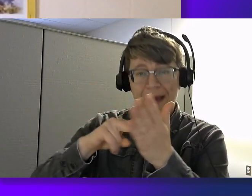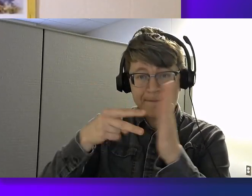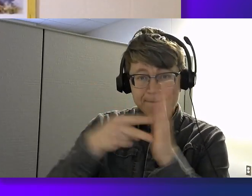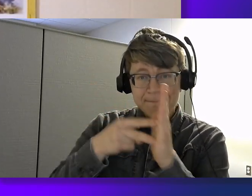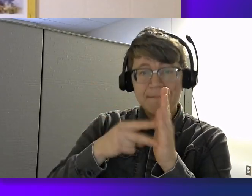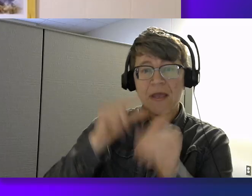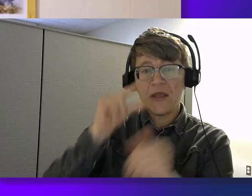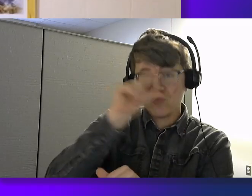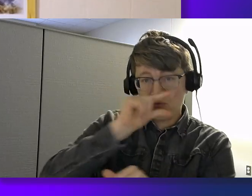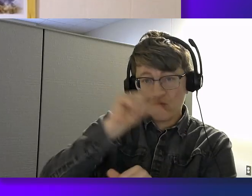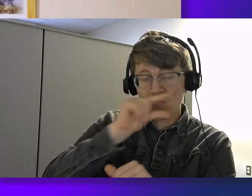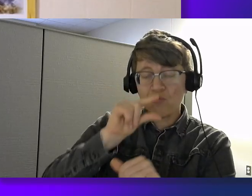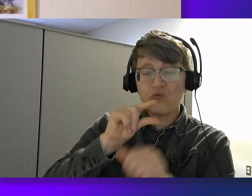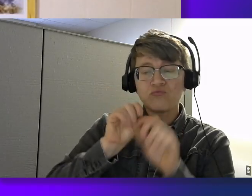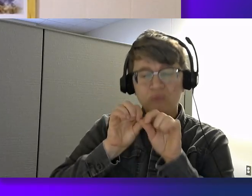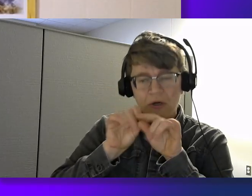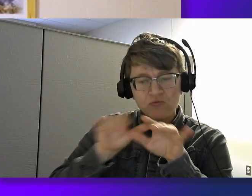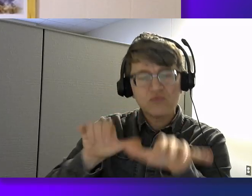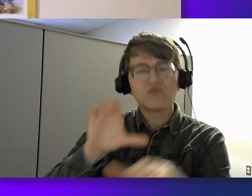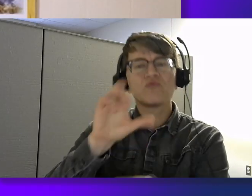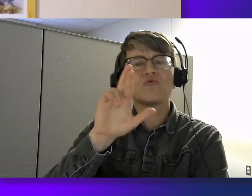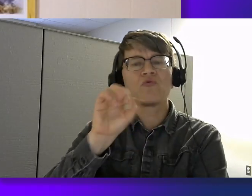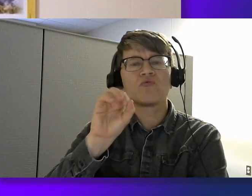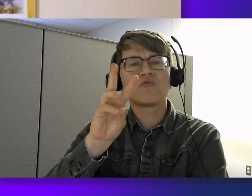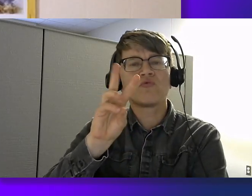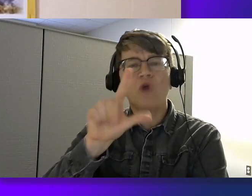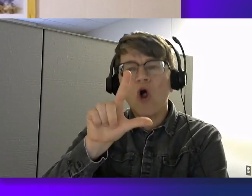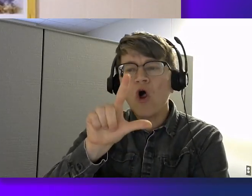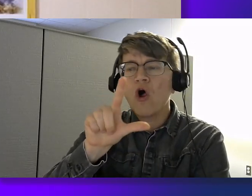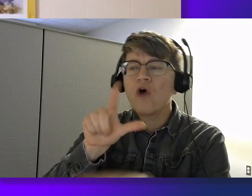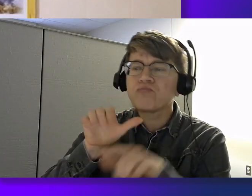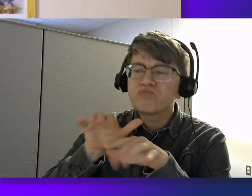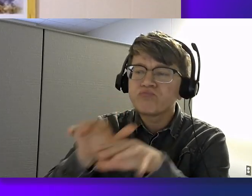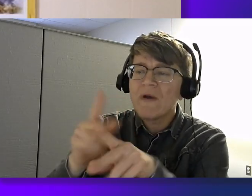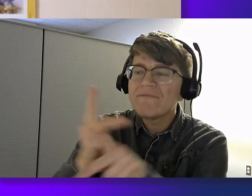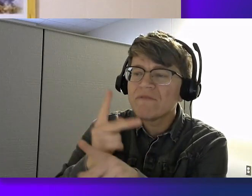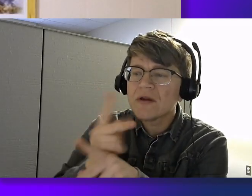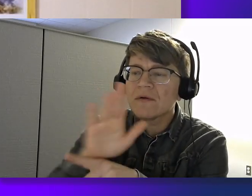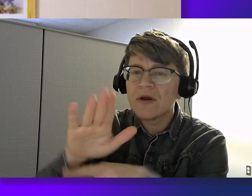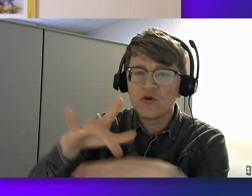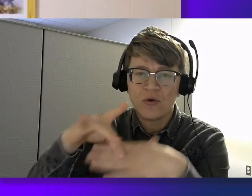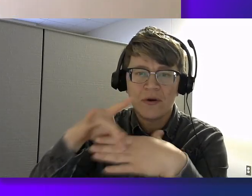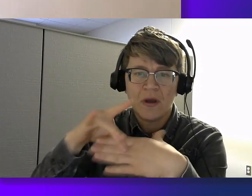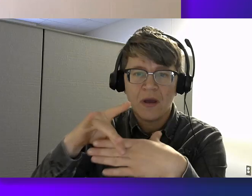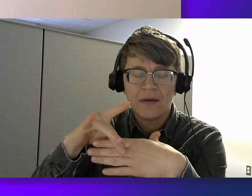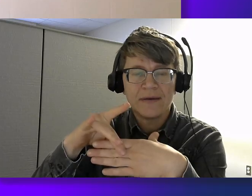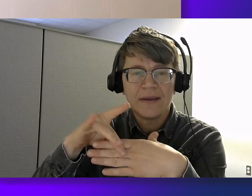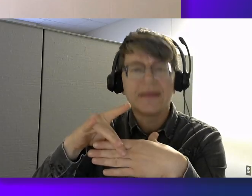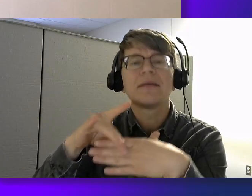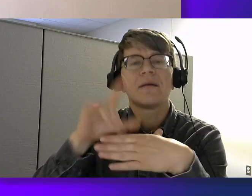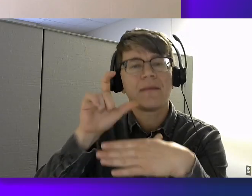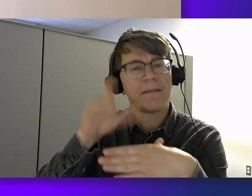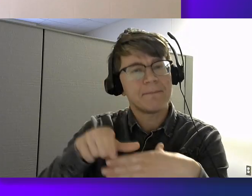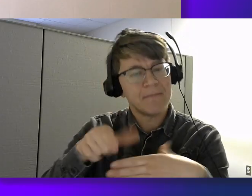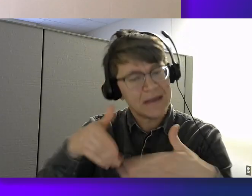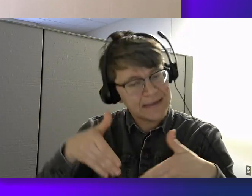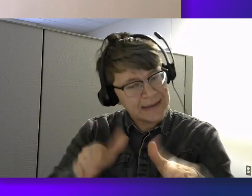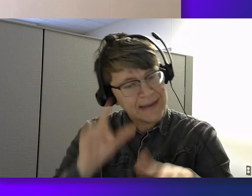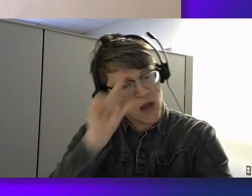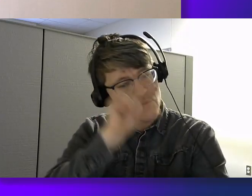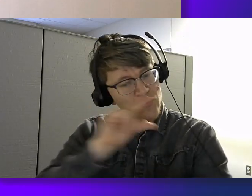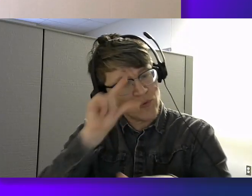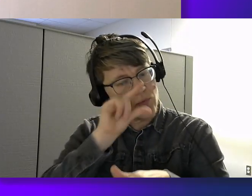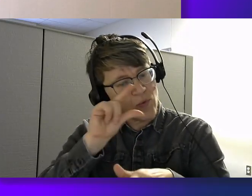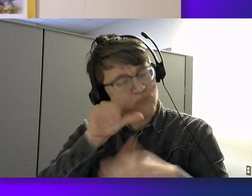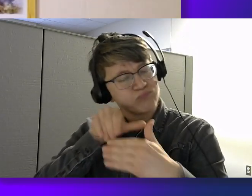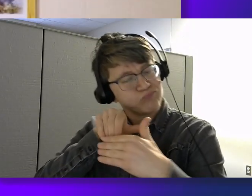your discoverability in search engines. You can't do this without allowing these search engines to access your pages. This is where crawling, indexing, and ranking